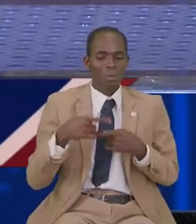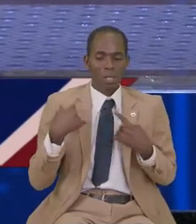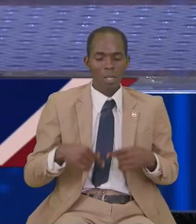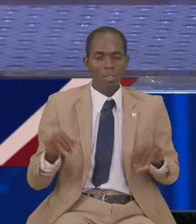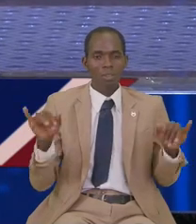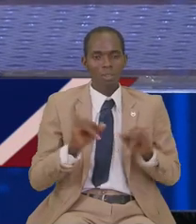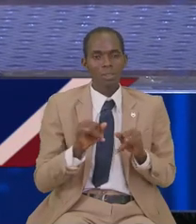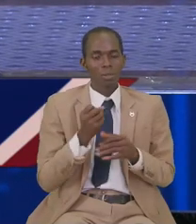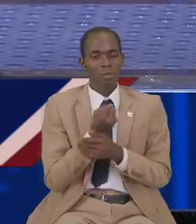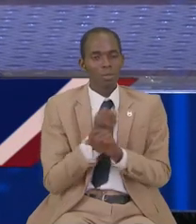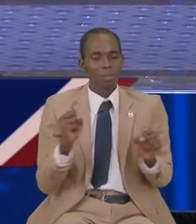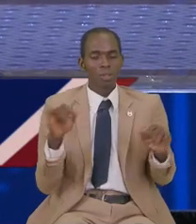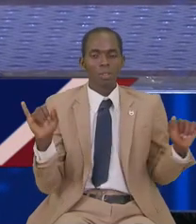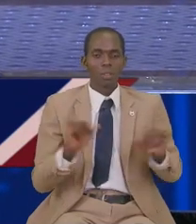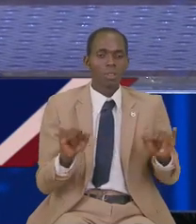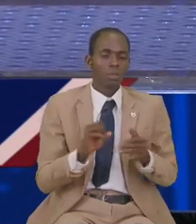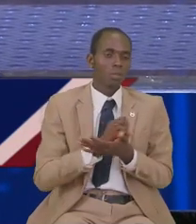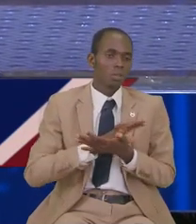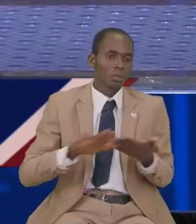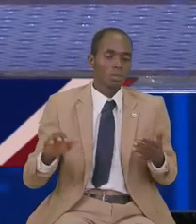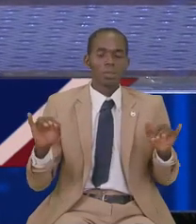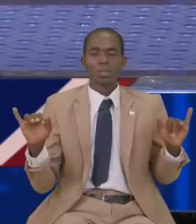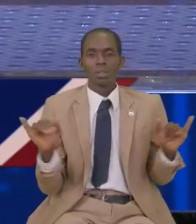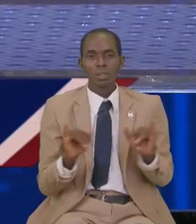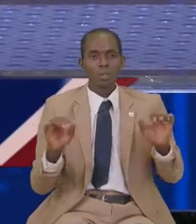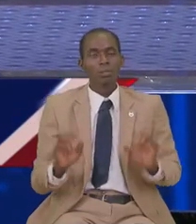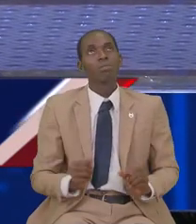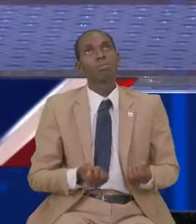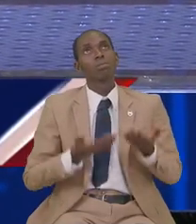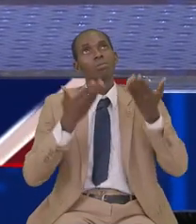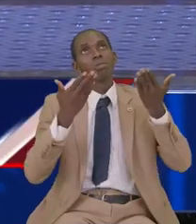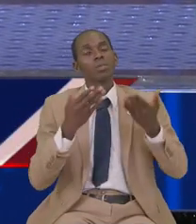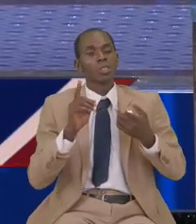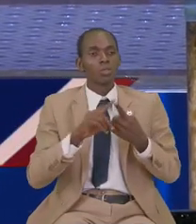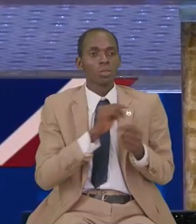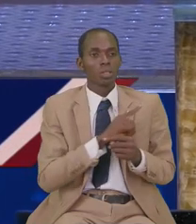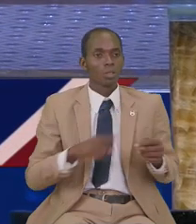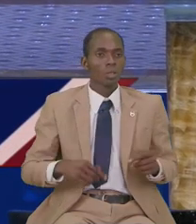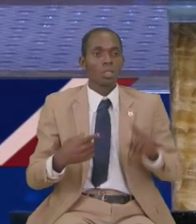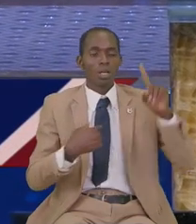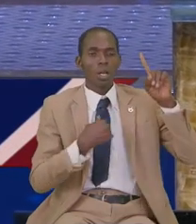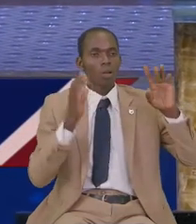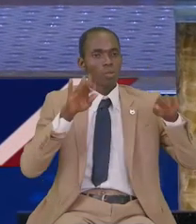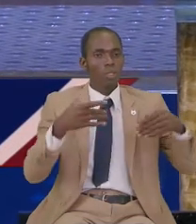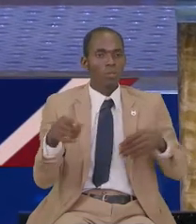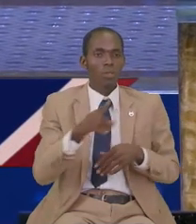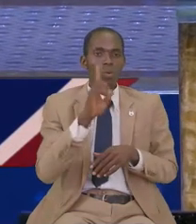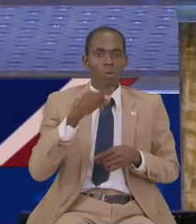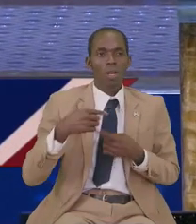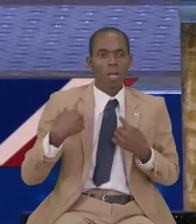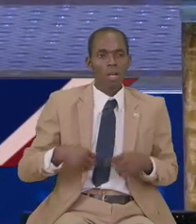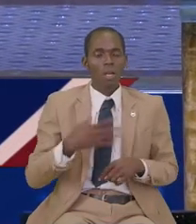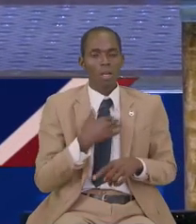and the same commitment, conviction, consecration unto the Lord. I will give them one heart and one way,